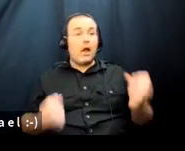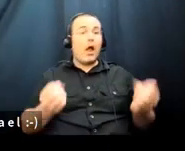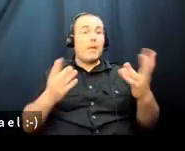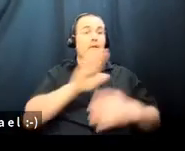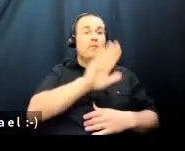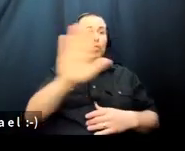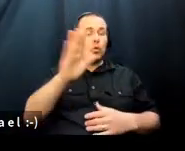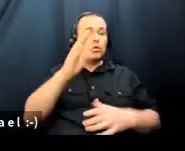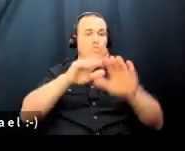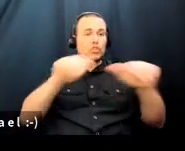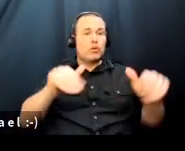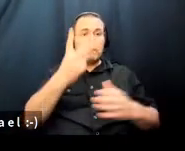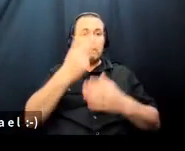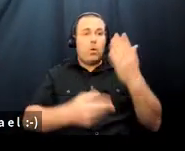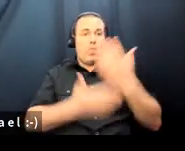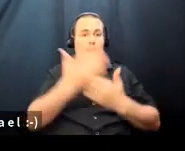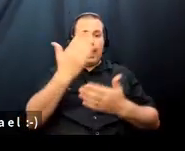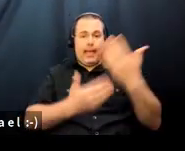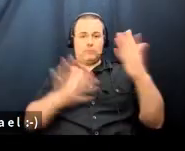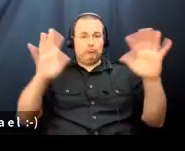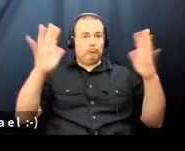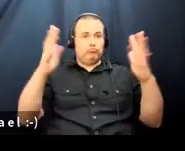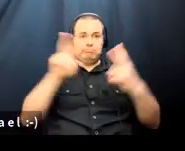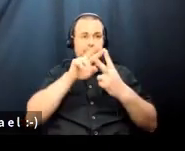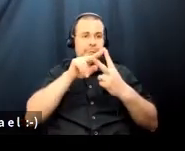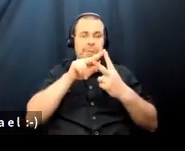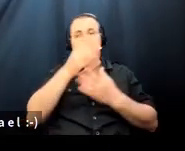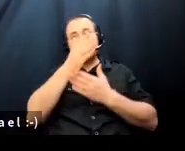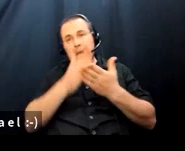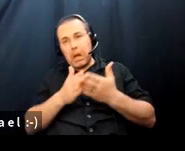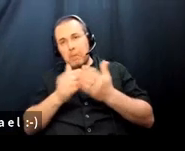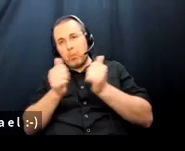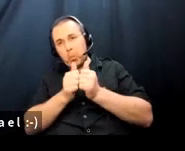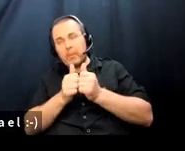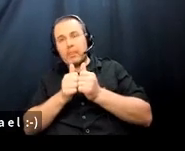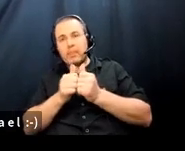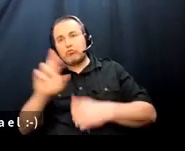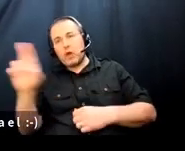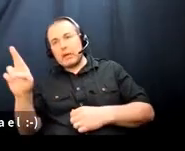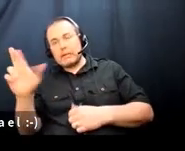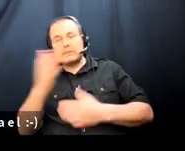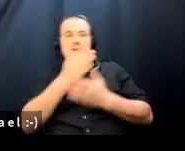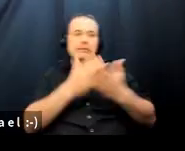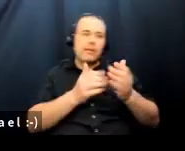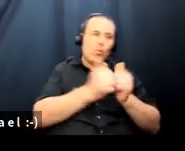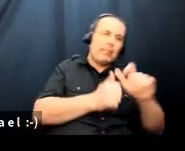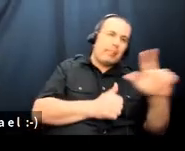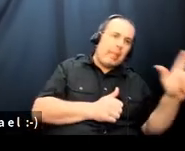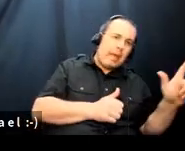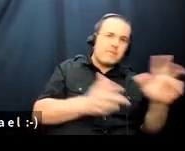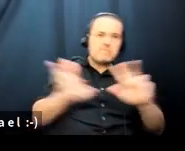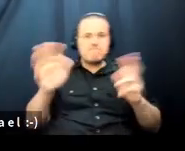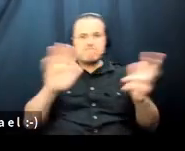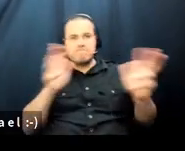ambidextrous, as in they do some things with their right hand and some things with their left